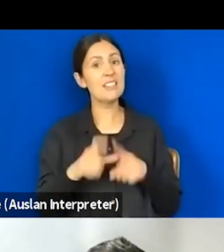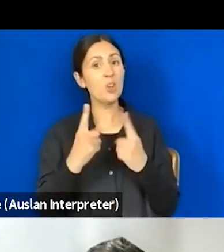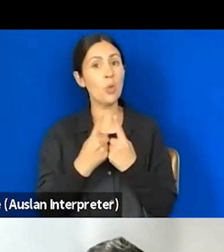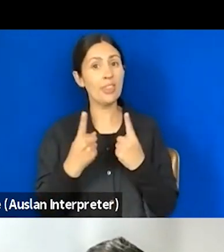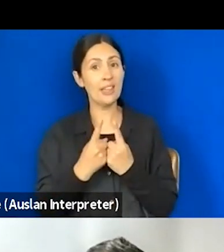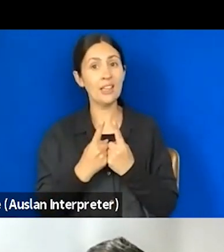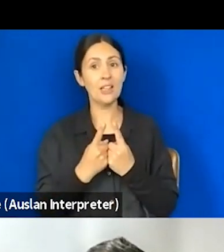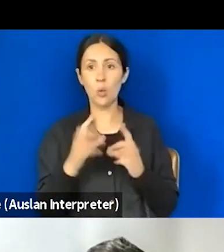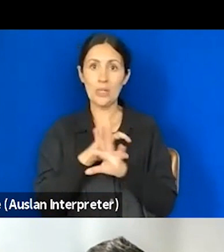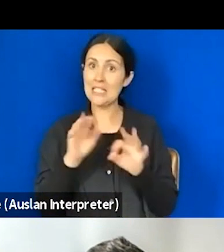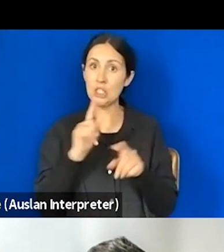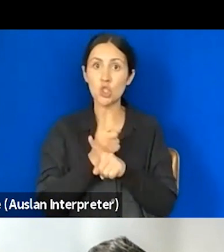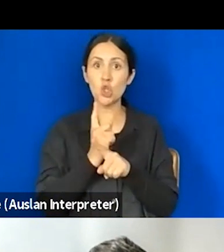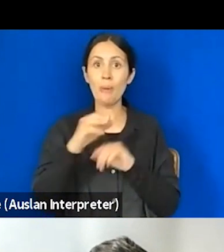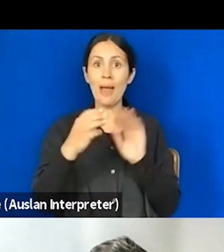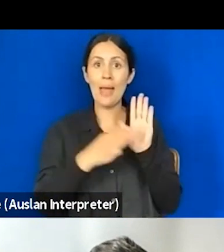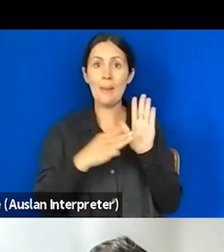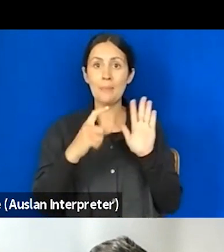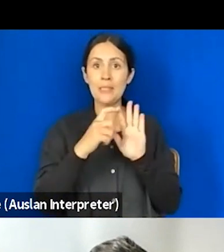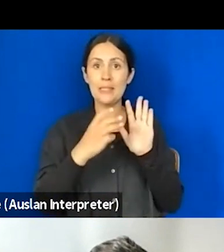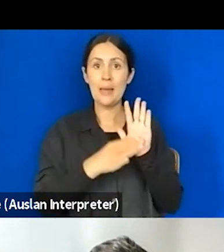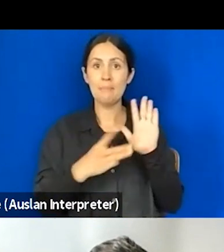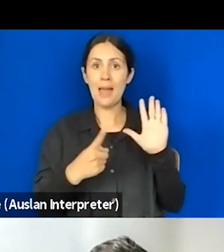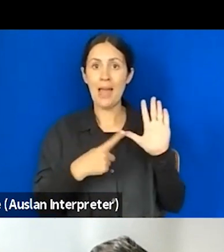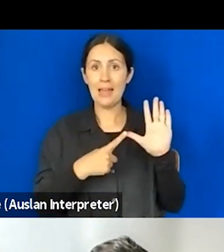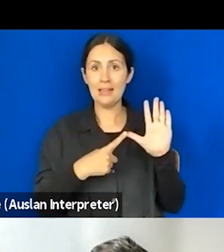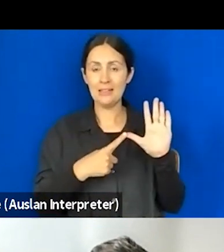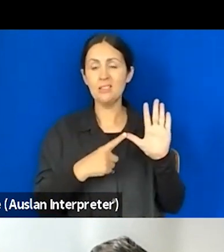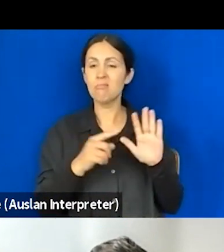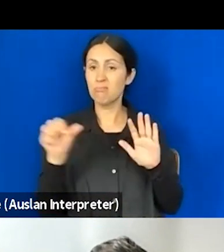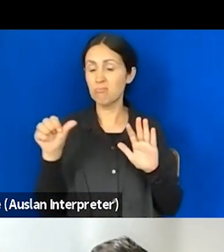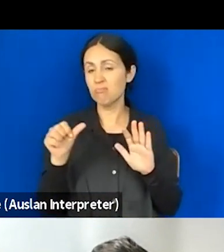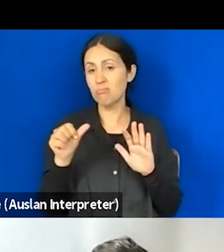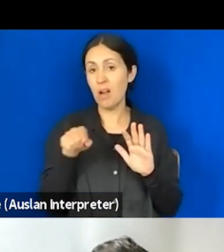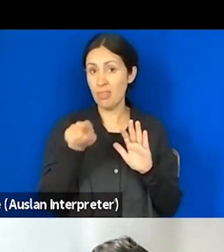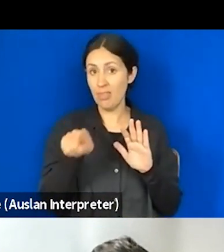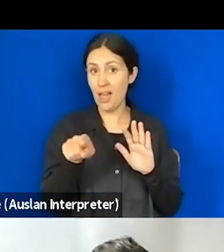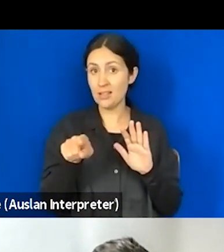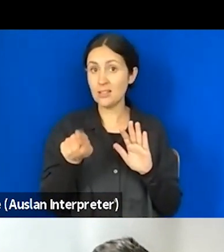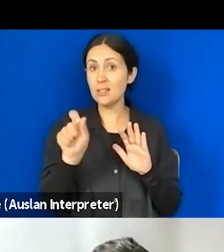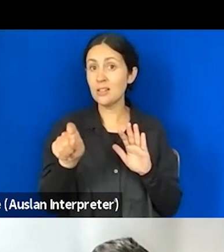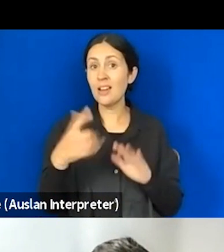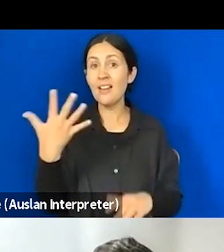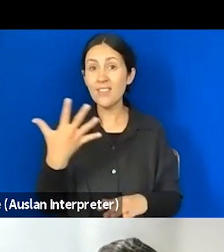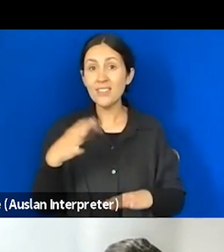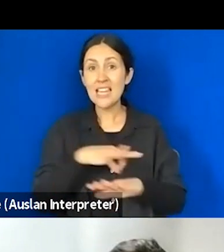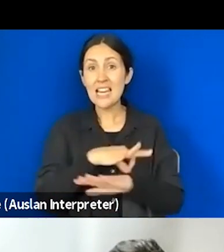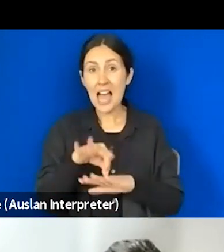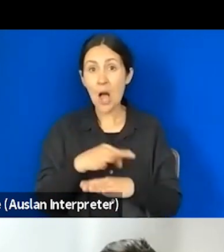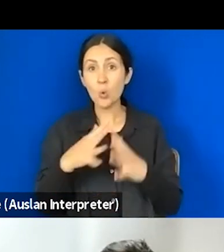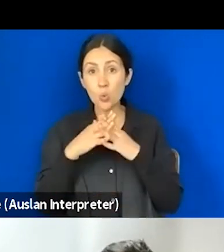talk about MDMA because it's PTSD, it's primarily used to treat, but a treatment that involves something like 15 hours of psychotherapy